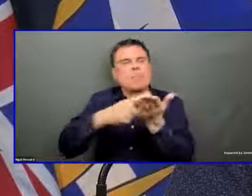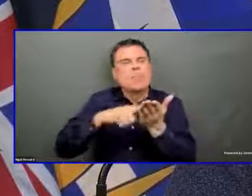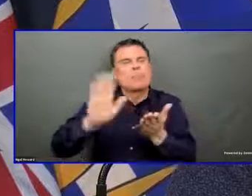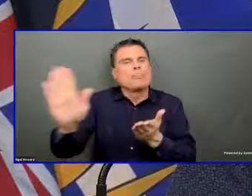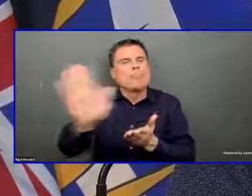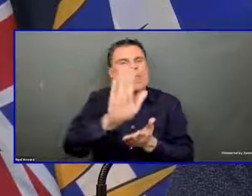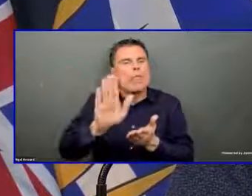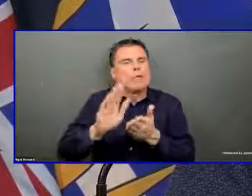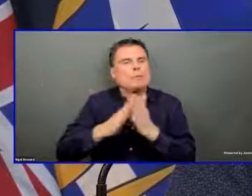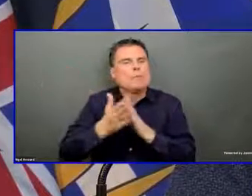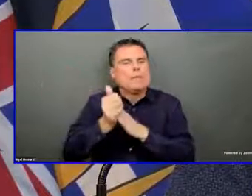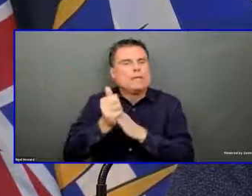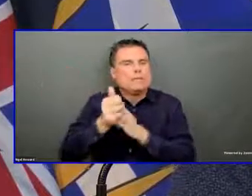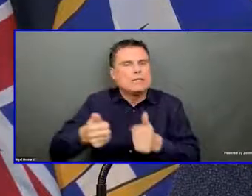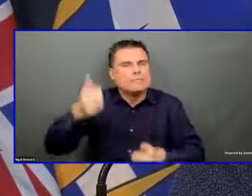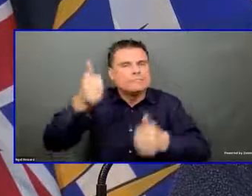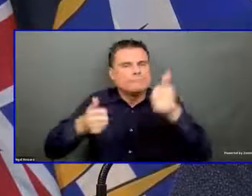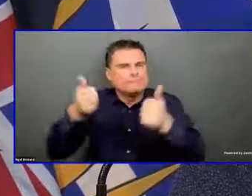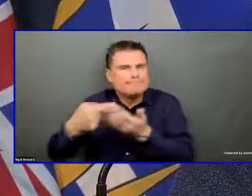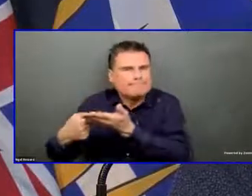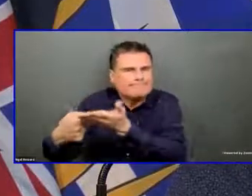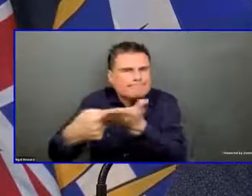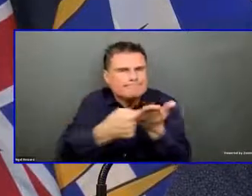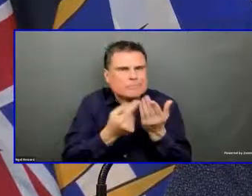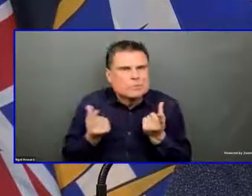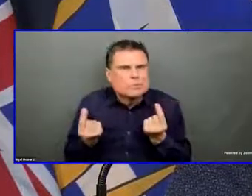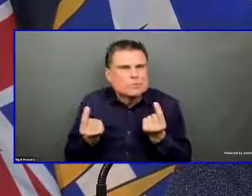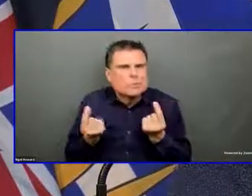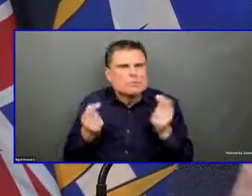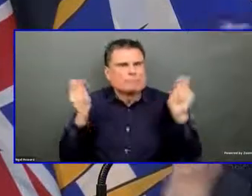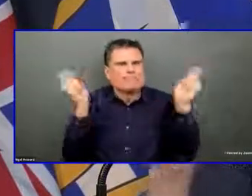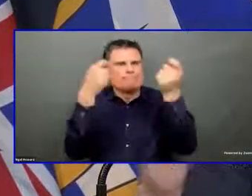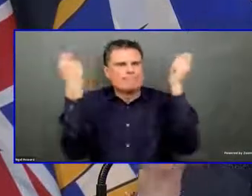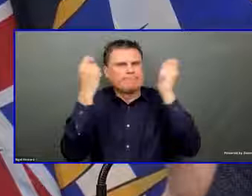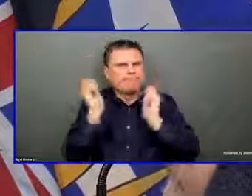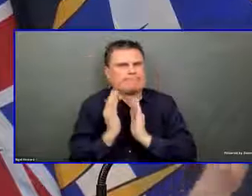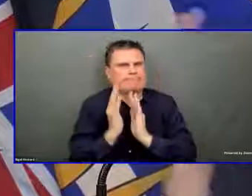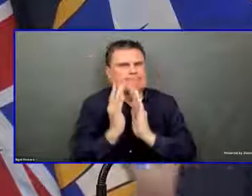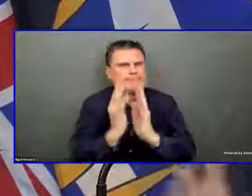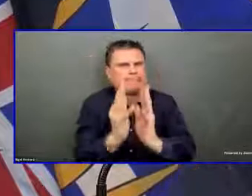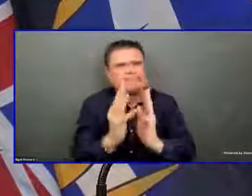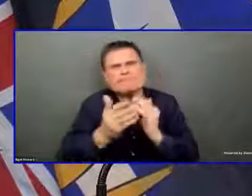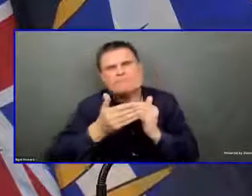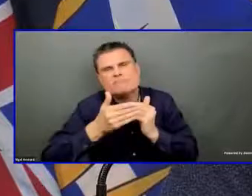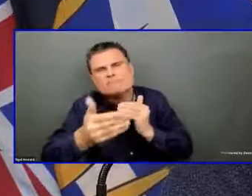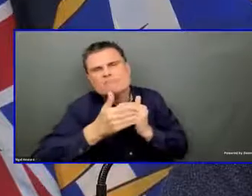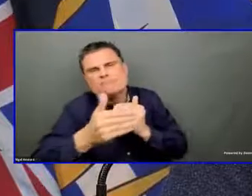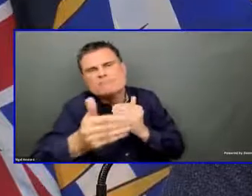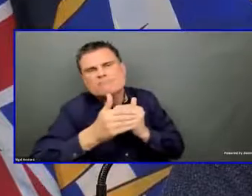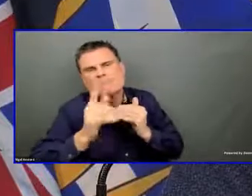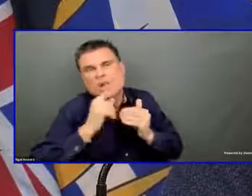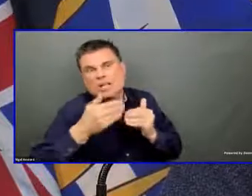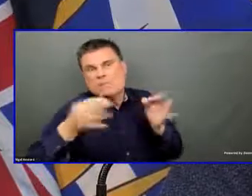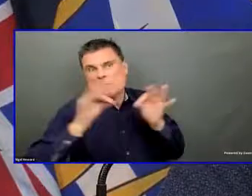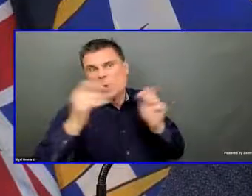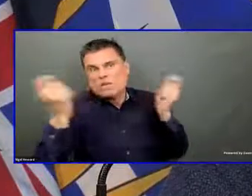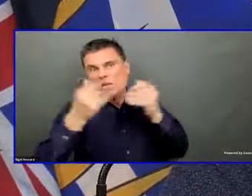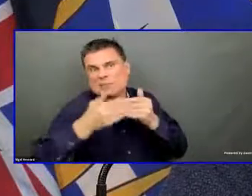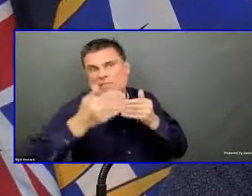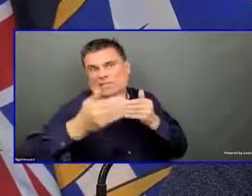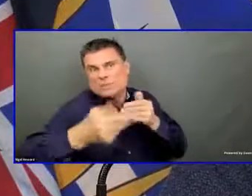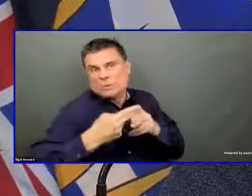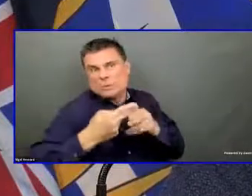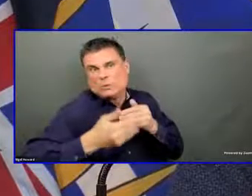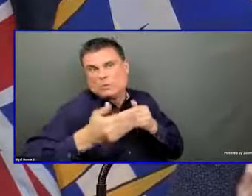how we have a number of important celebrations coming up. And how can we, given where we are right now and the situation we have with this